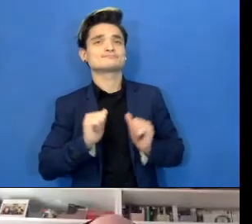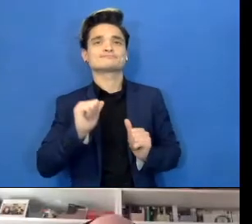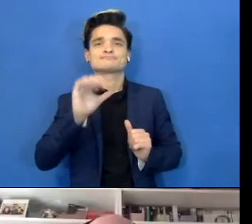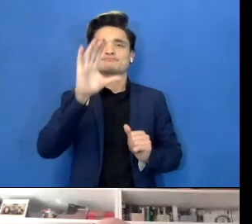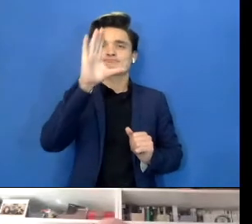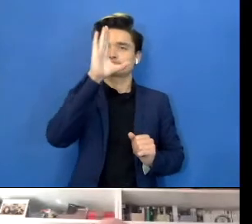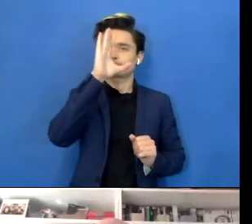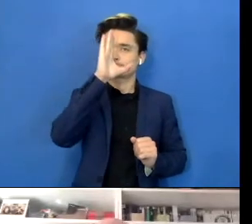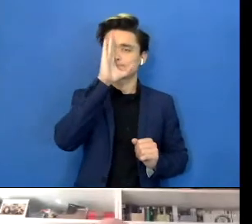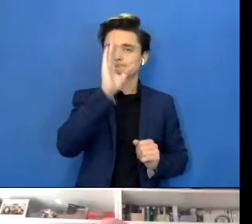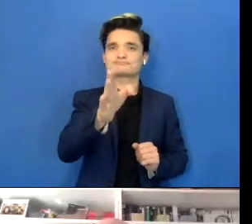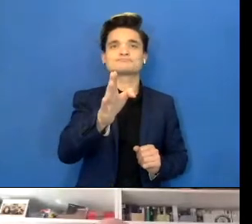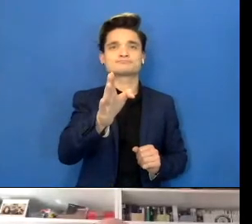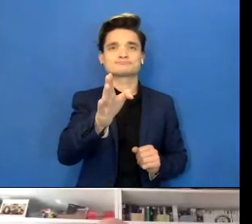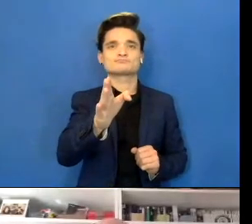add wolves into the scene.